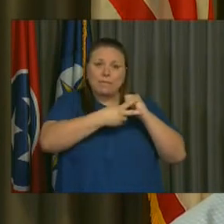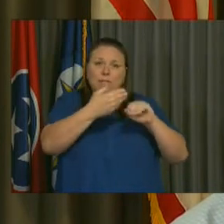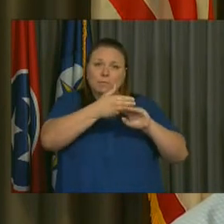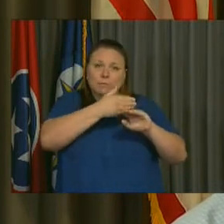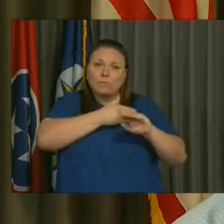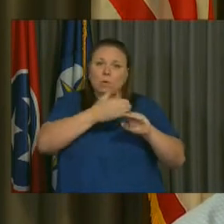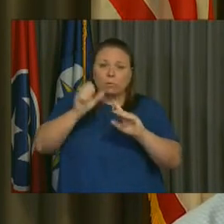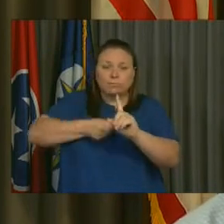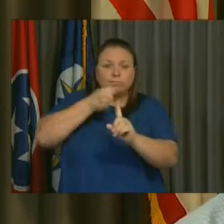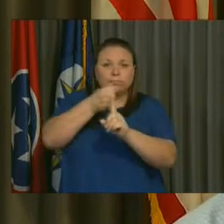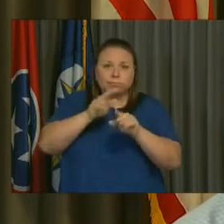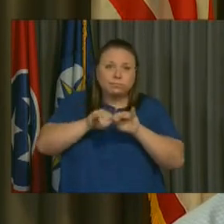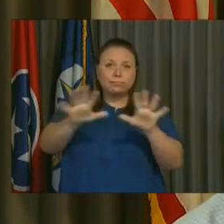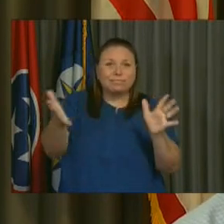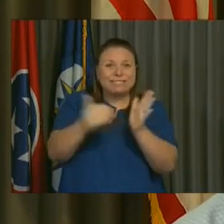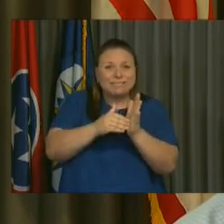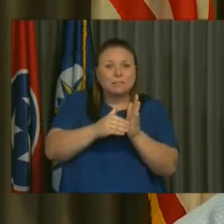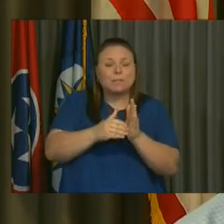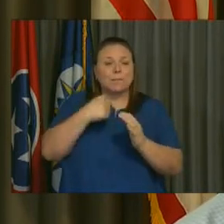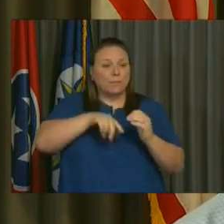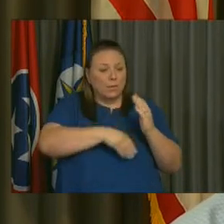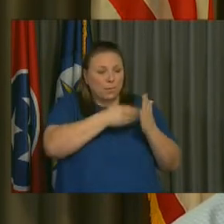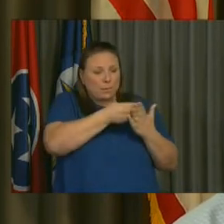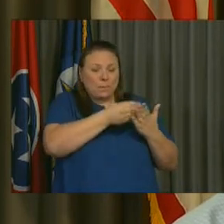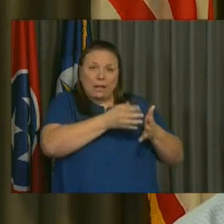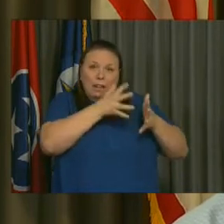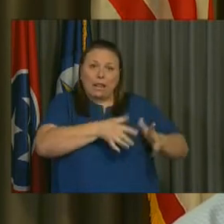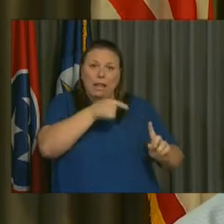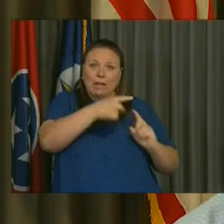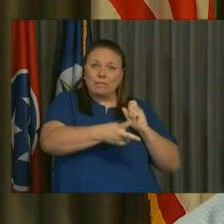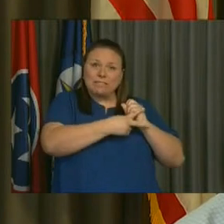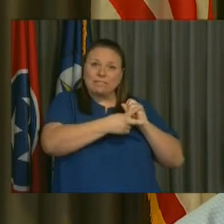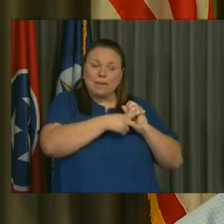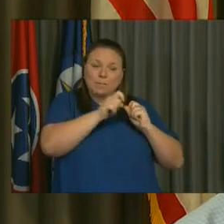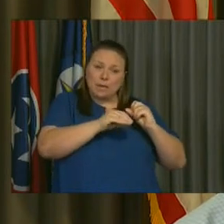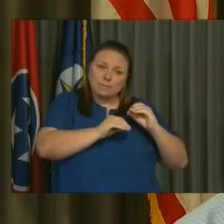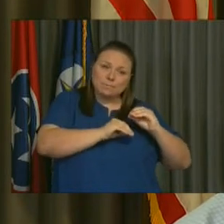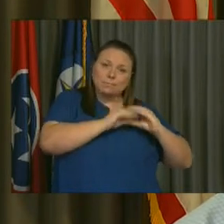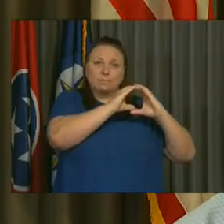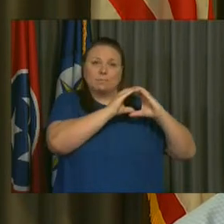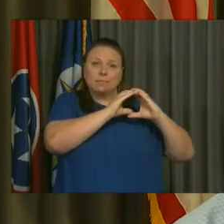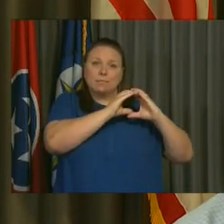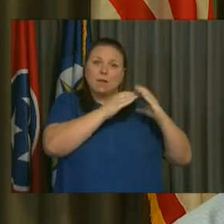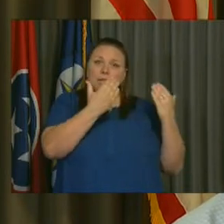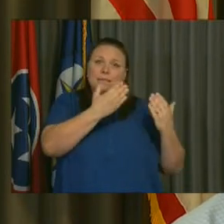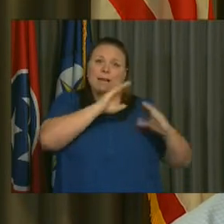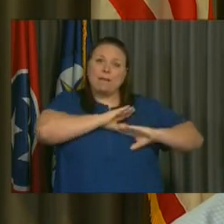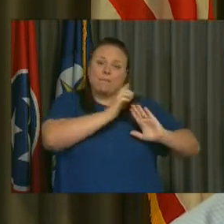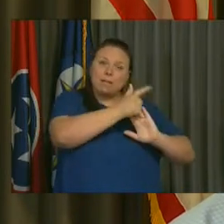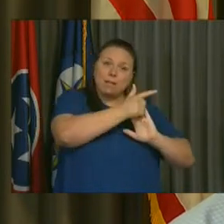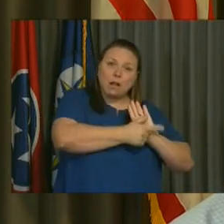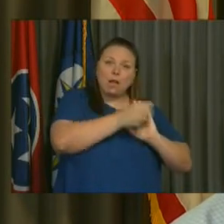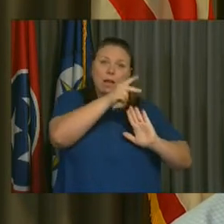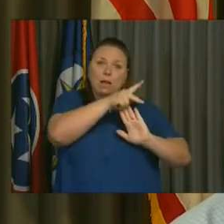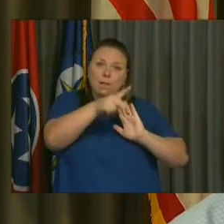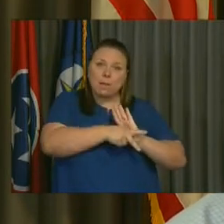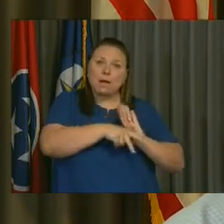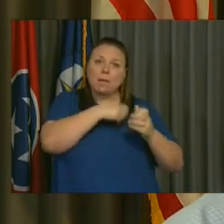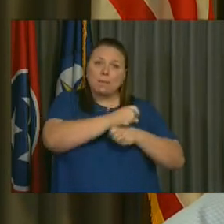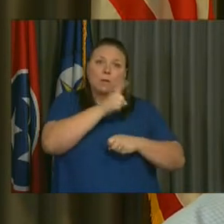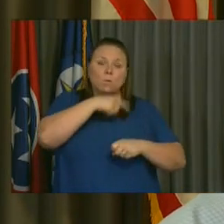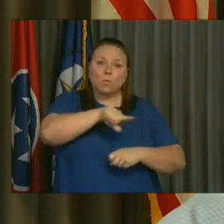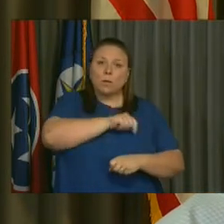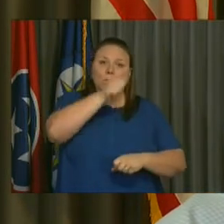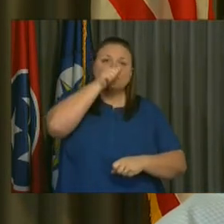another shock. Our cash reserves must get back to what the law and policy requires to be a resilient